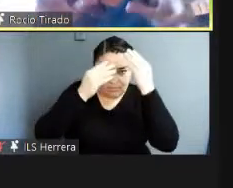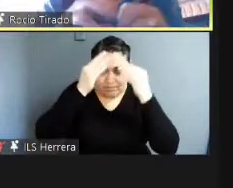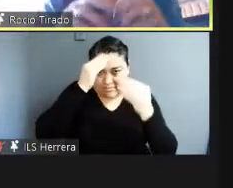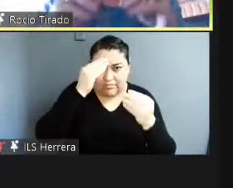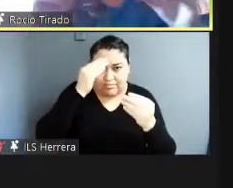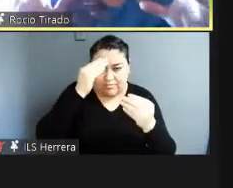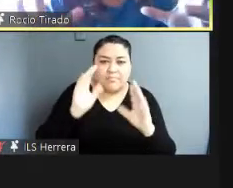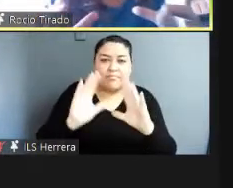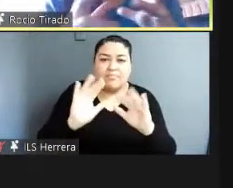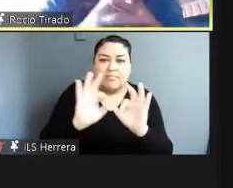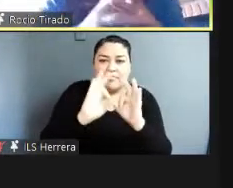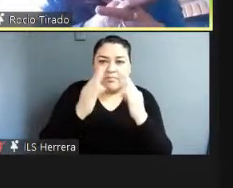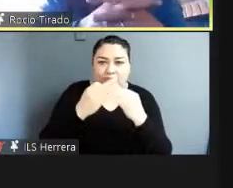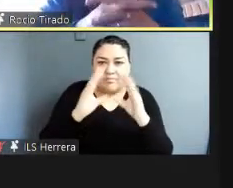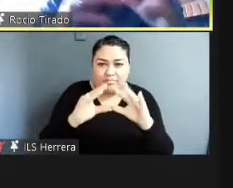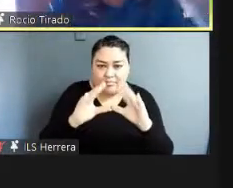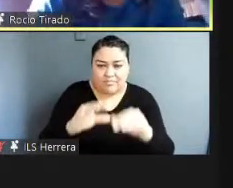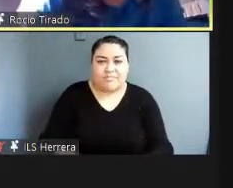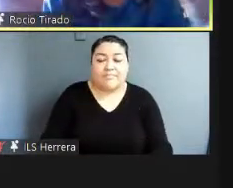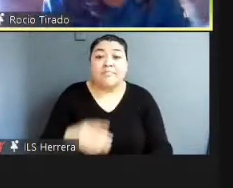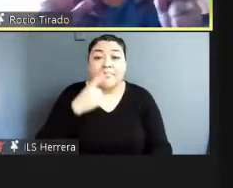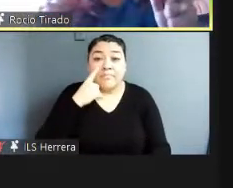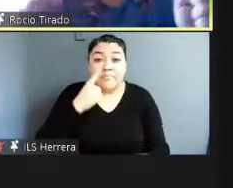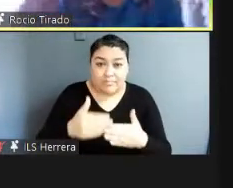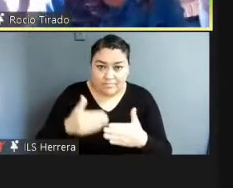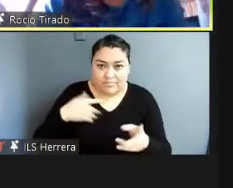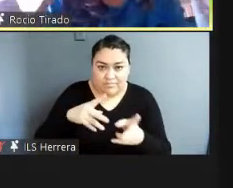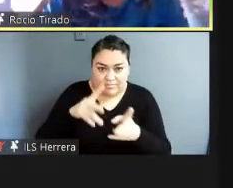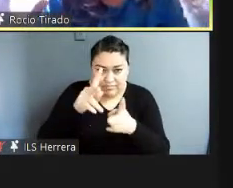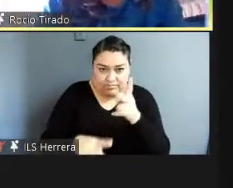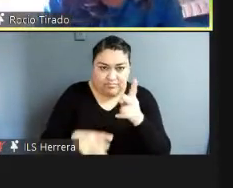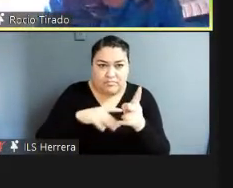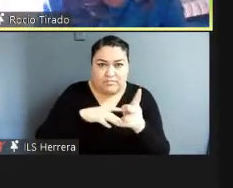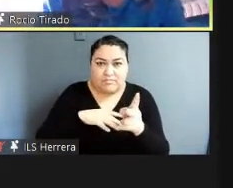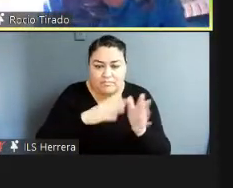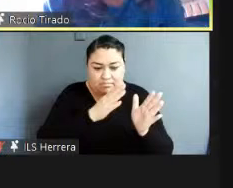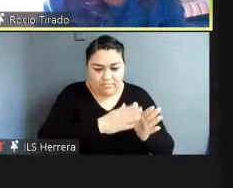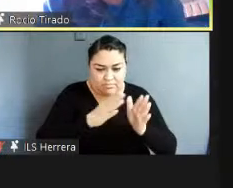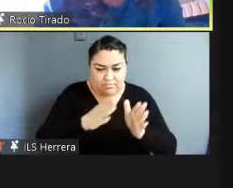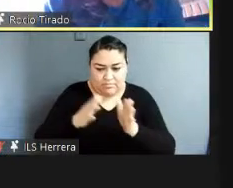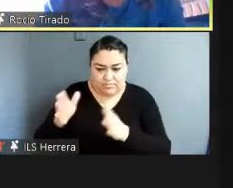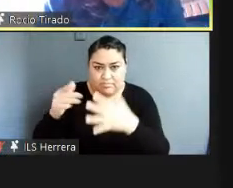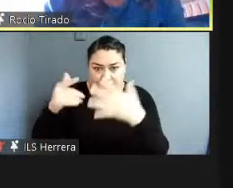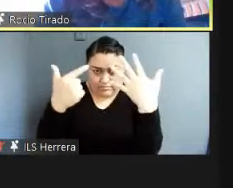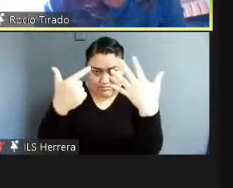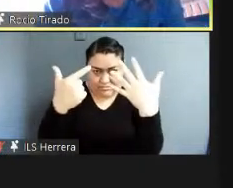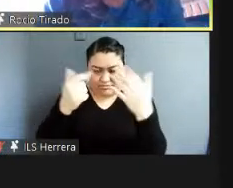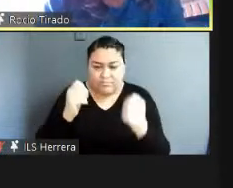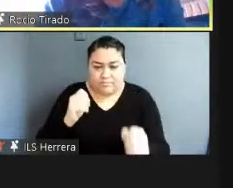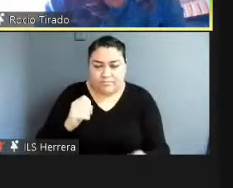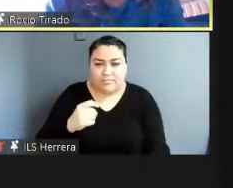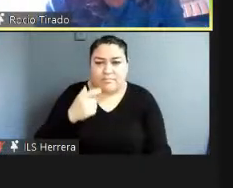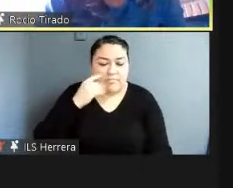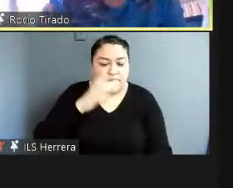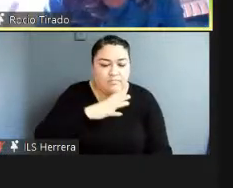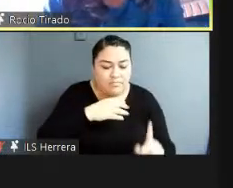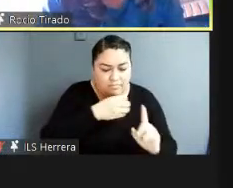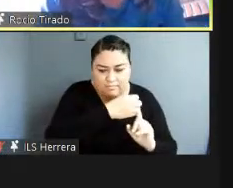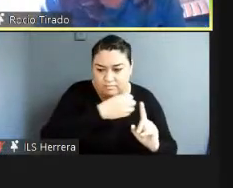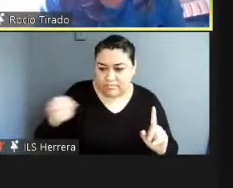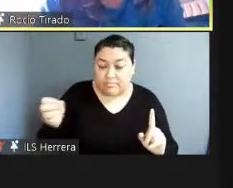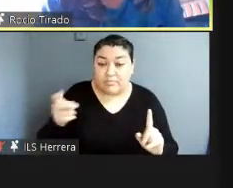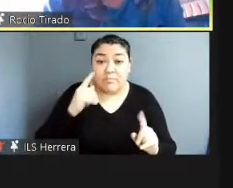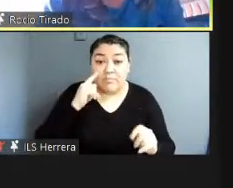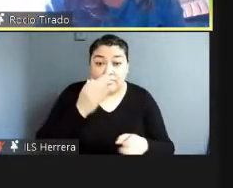favor comprehensive pedagogical profiles. Let me say something in parentheses before I show you